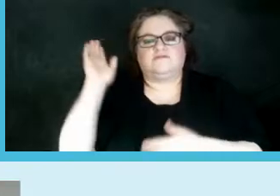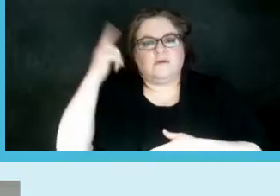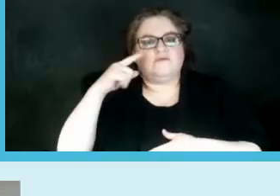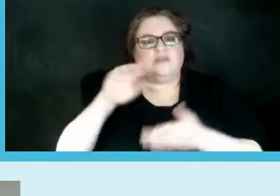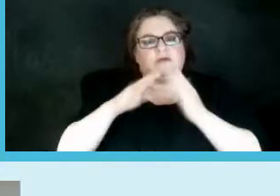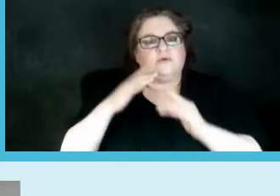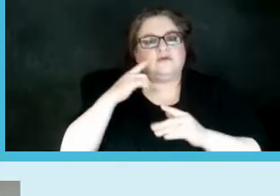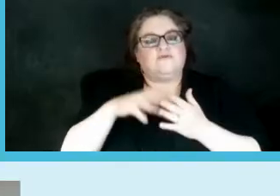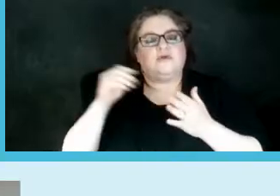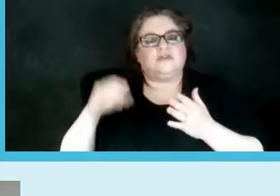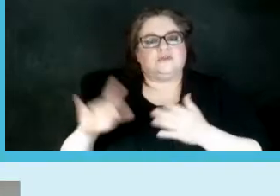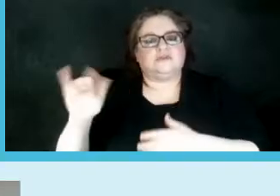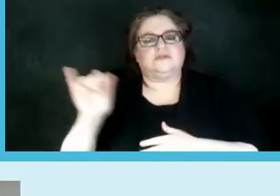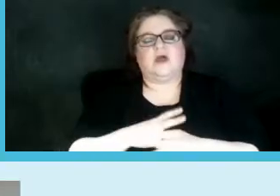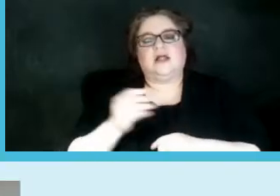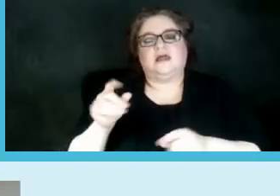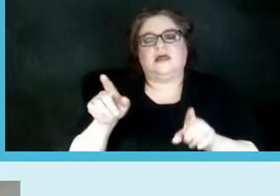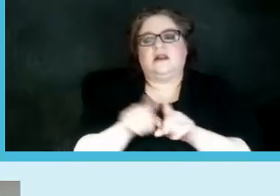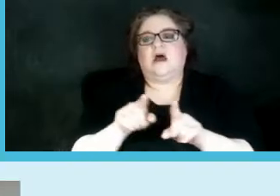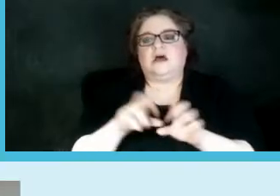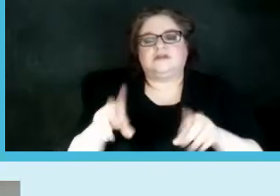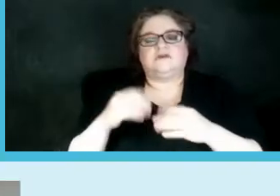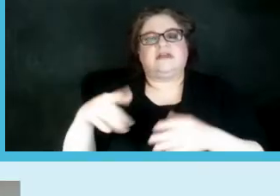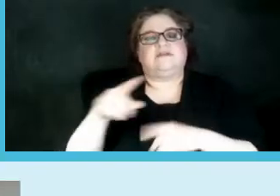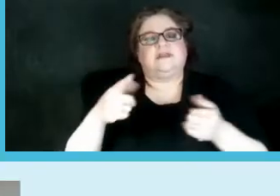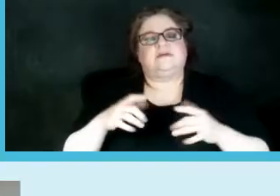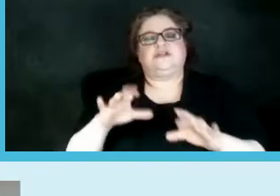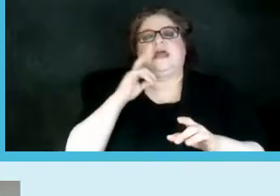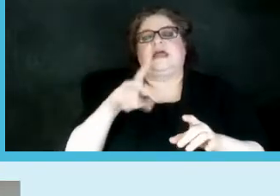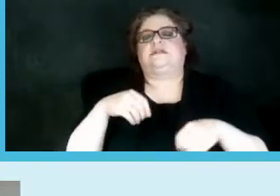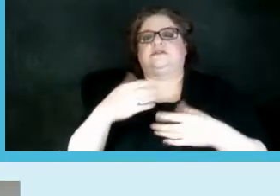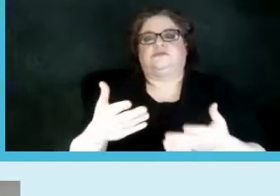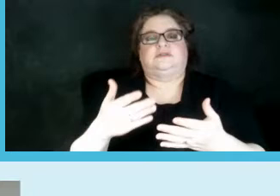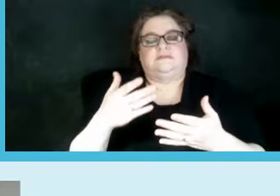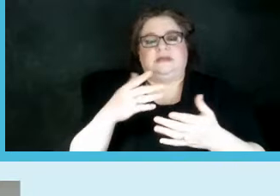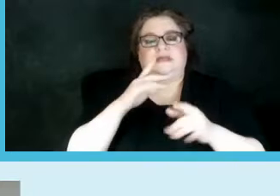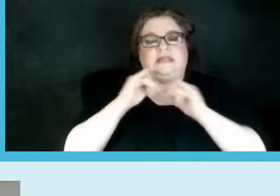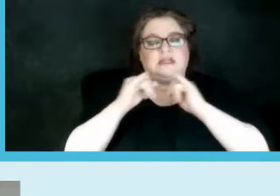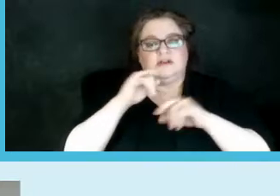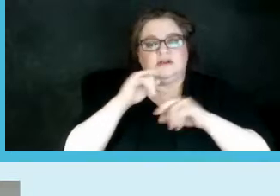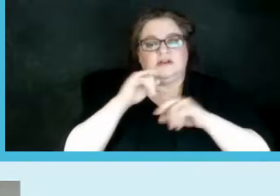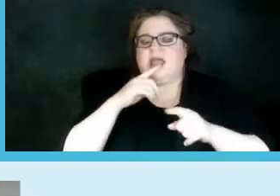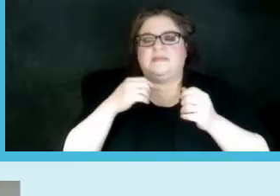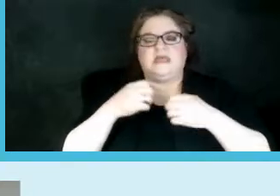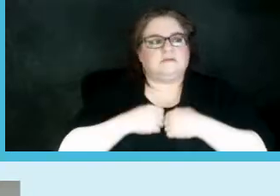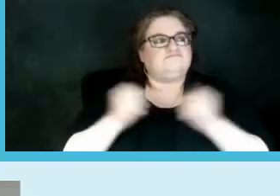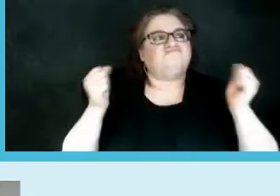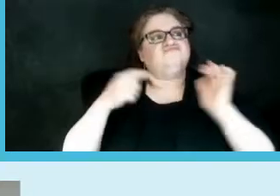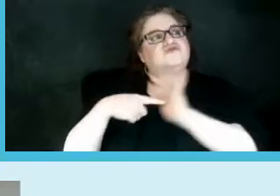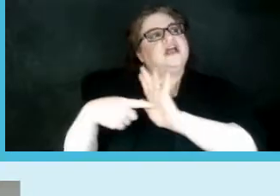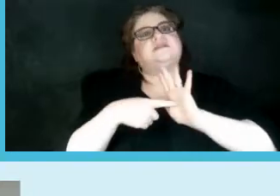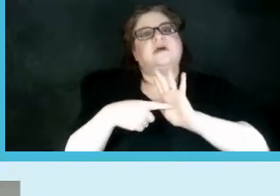for the students as well, and also giving them a chance to submit interview questions, and just being as transparent as